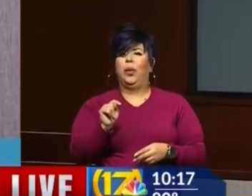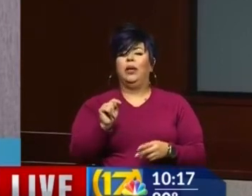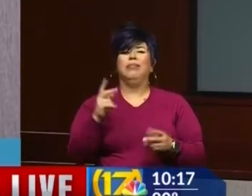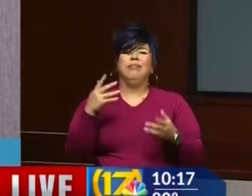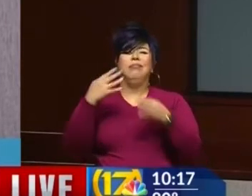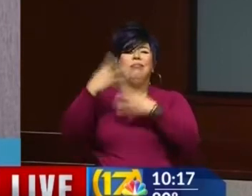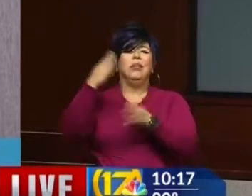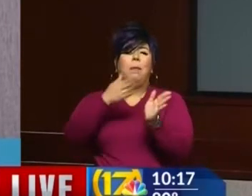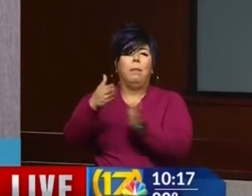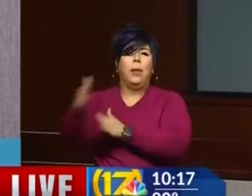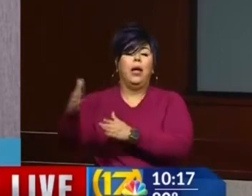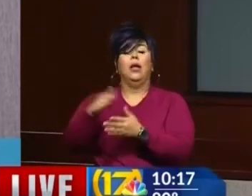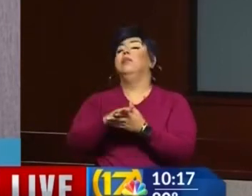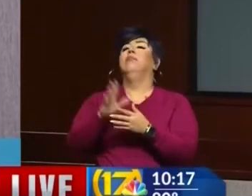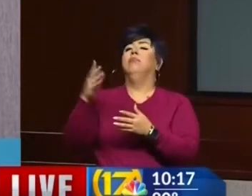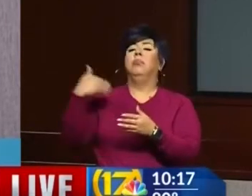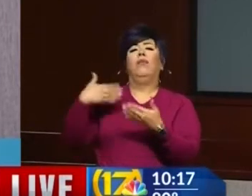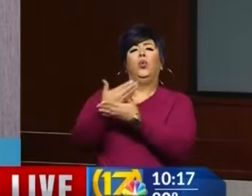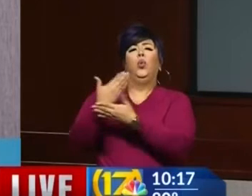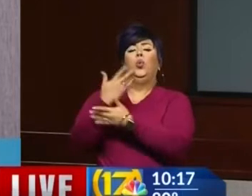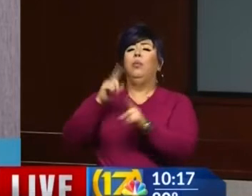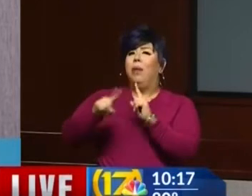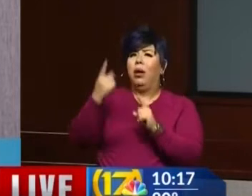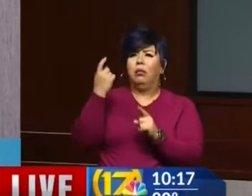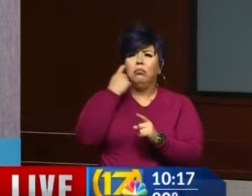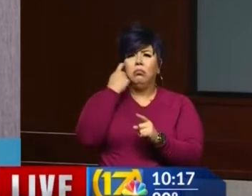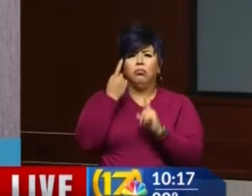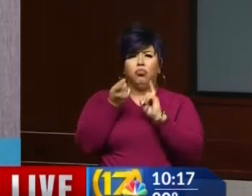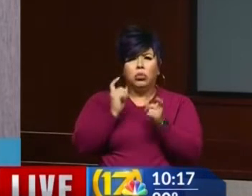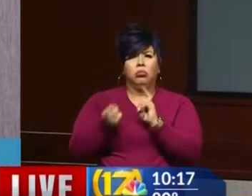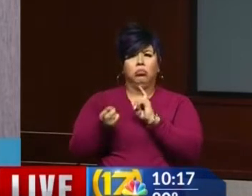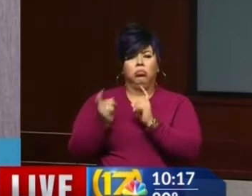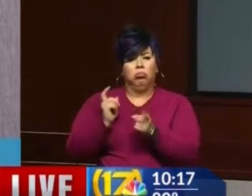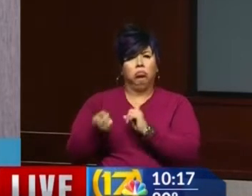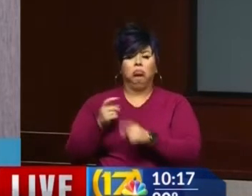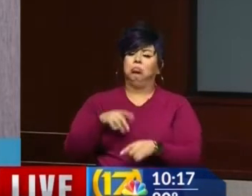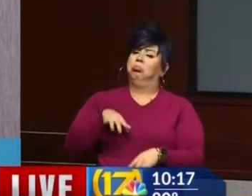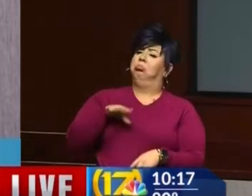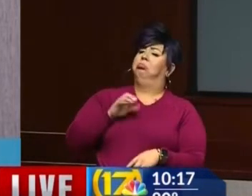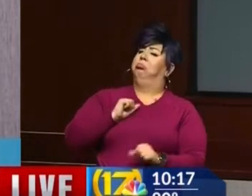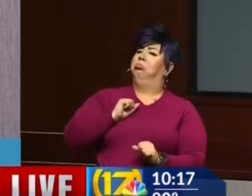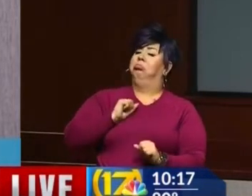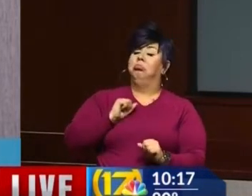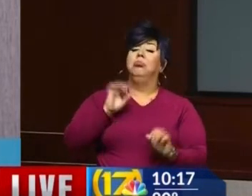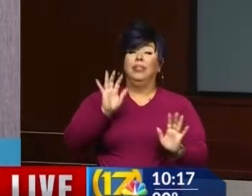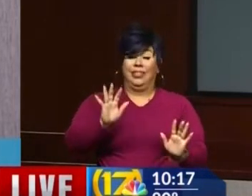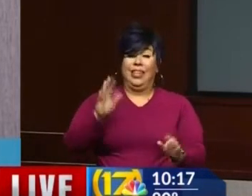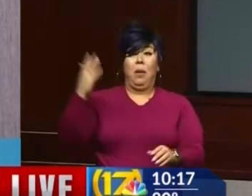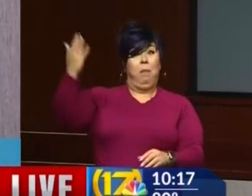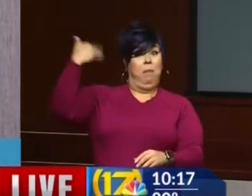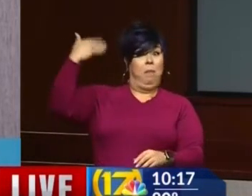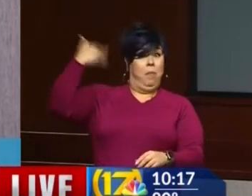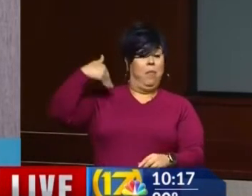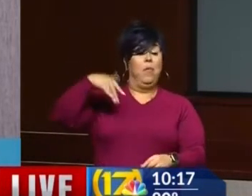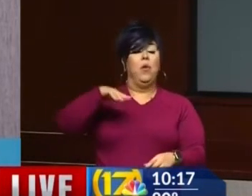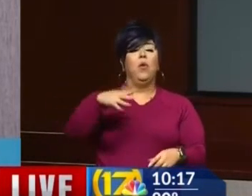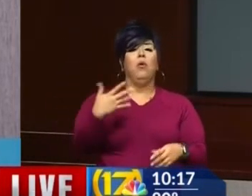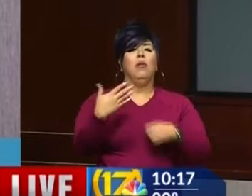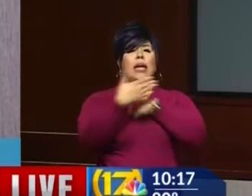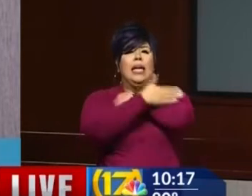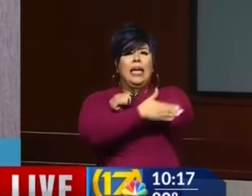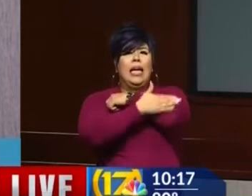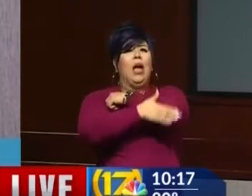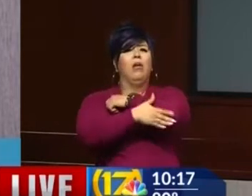28th. This blueprint originally and specifically required California's counties to meet stated and